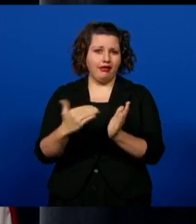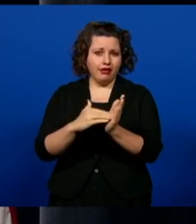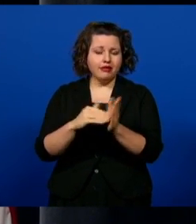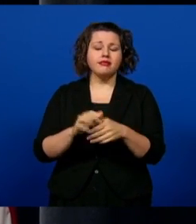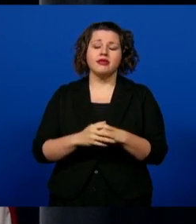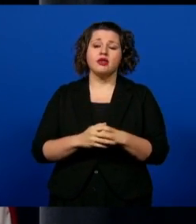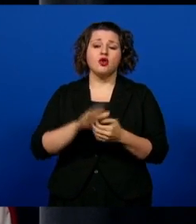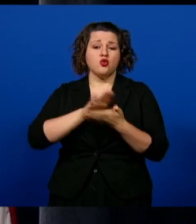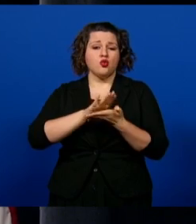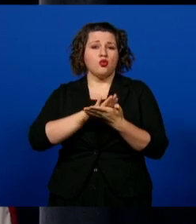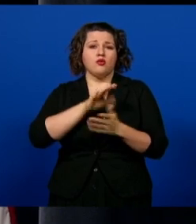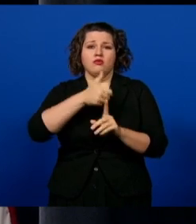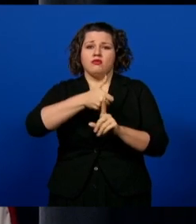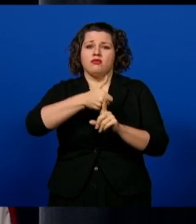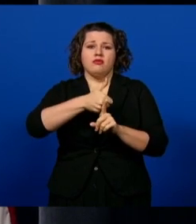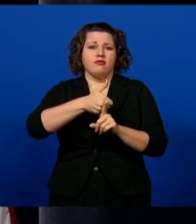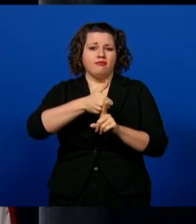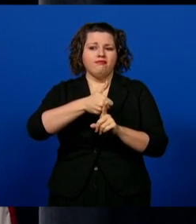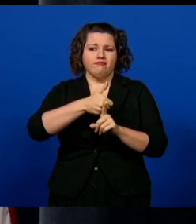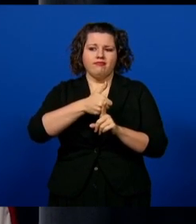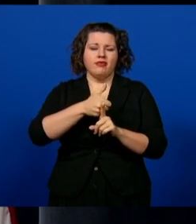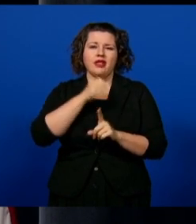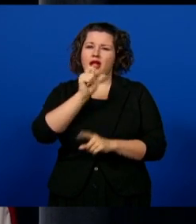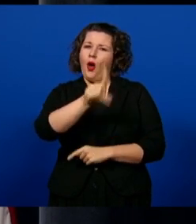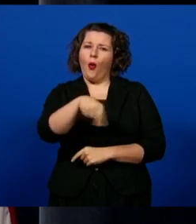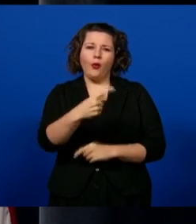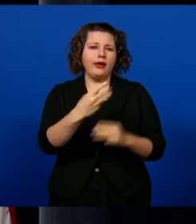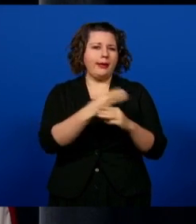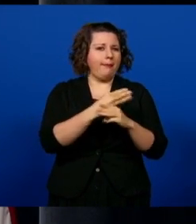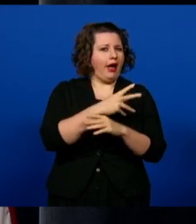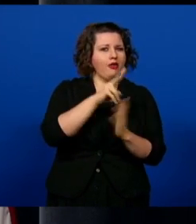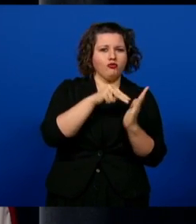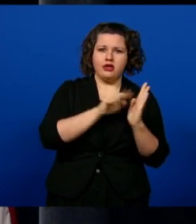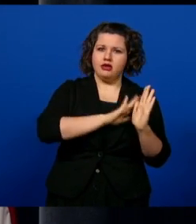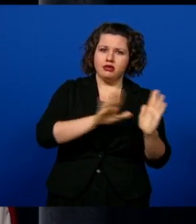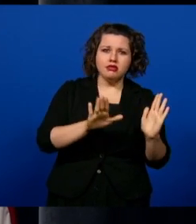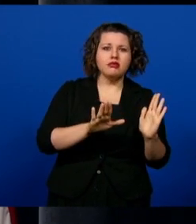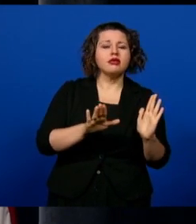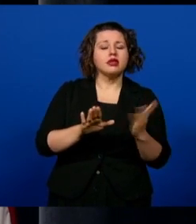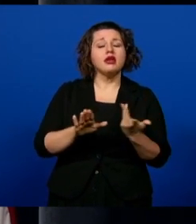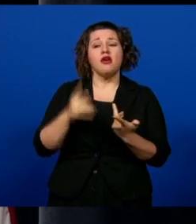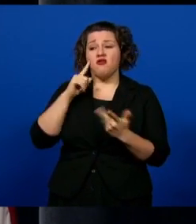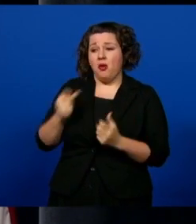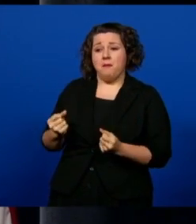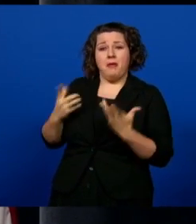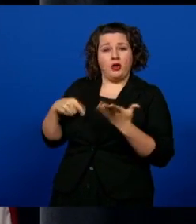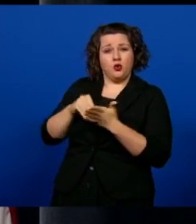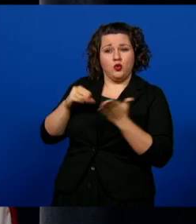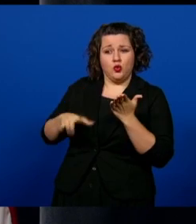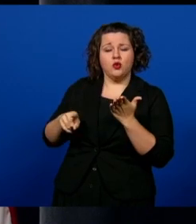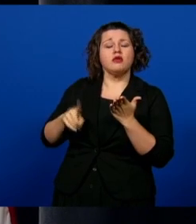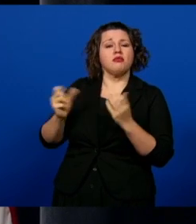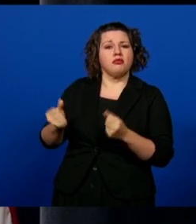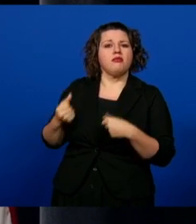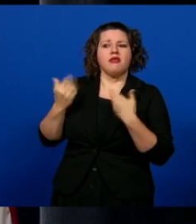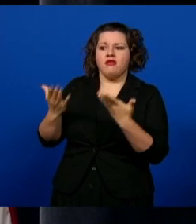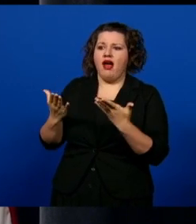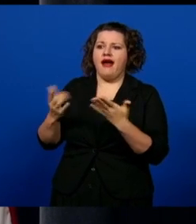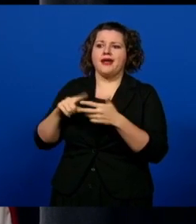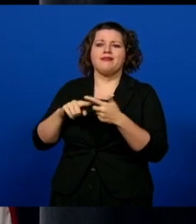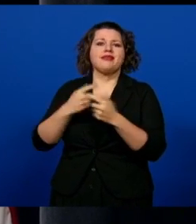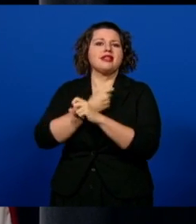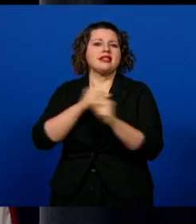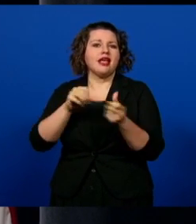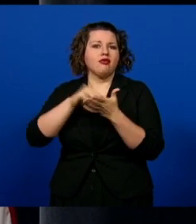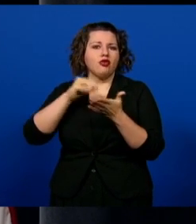are about much more than just math and reading. For so many students, they provide everything from a safe